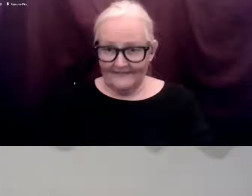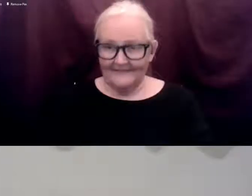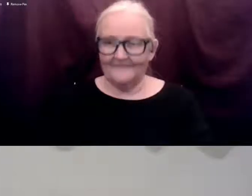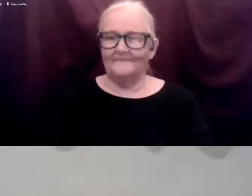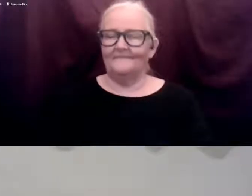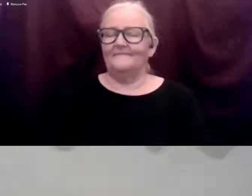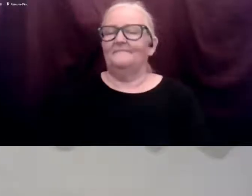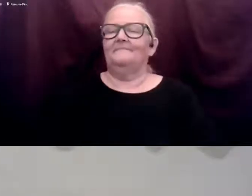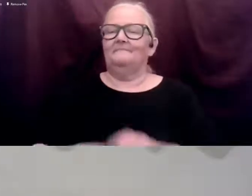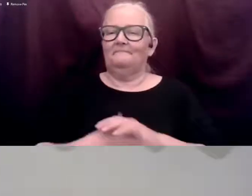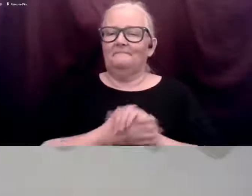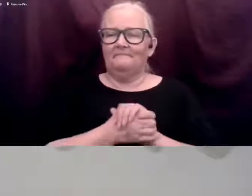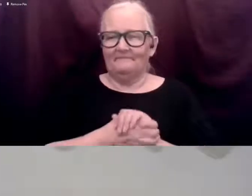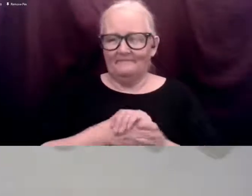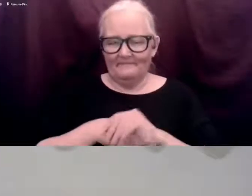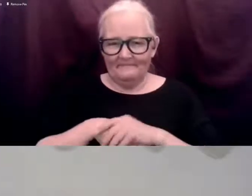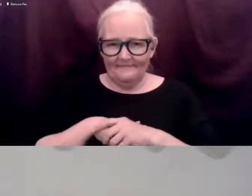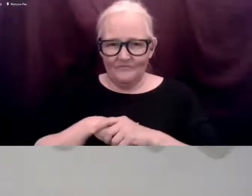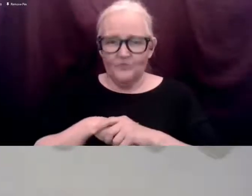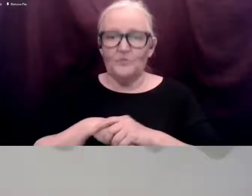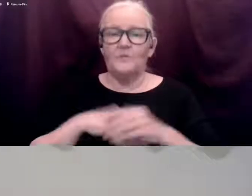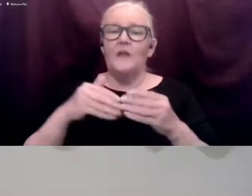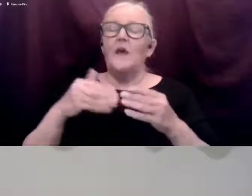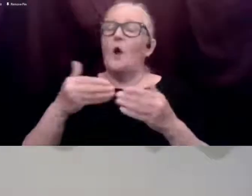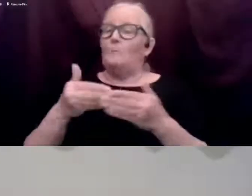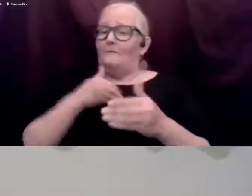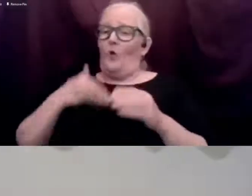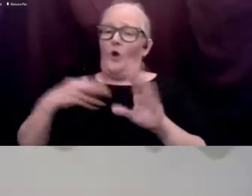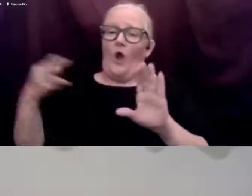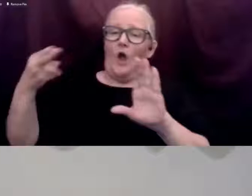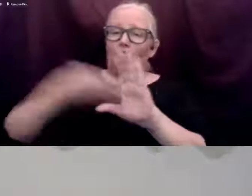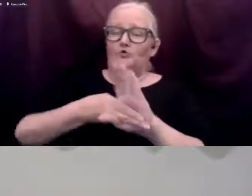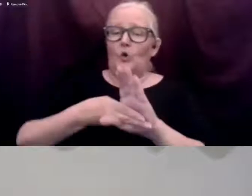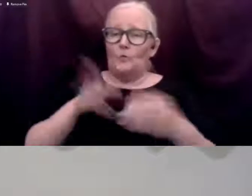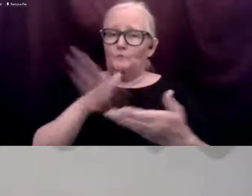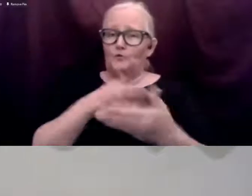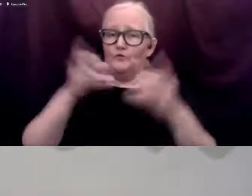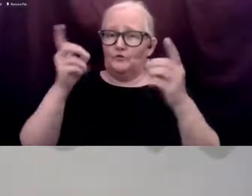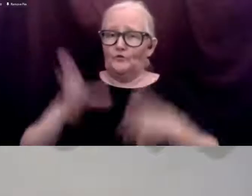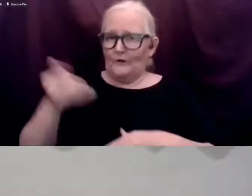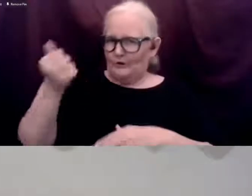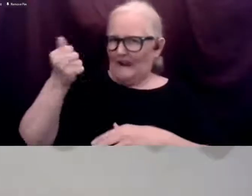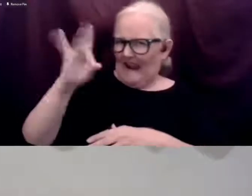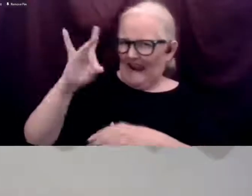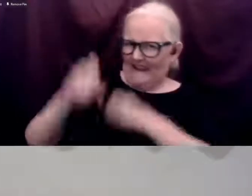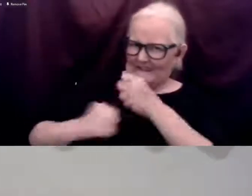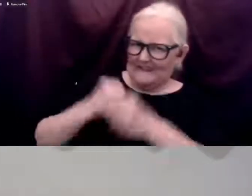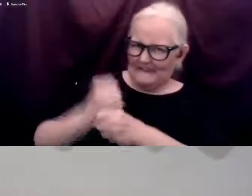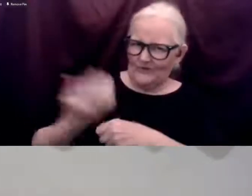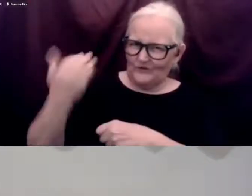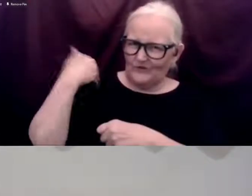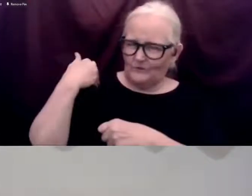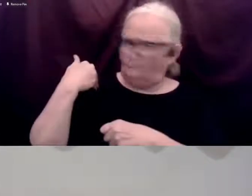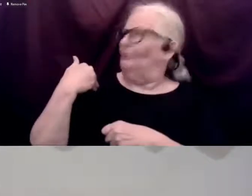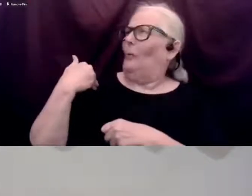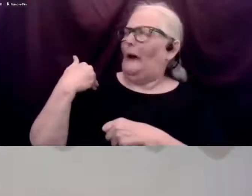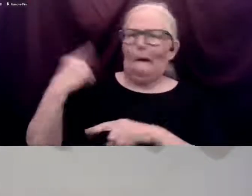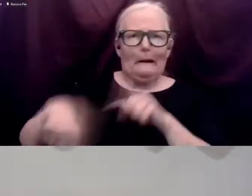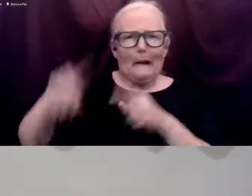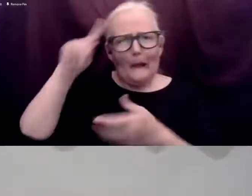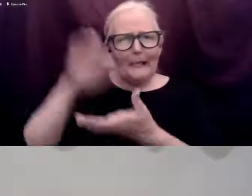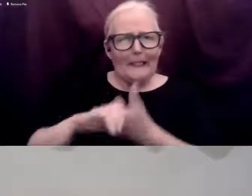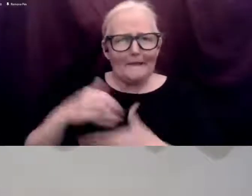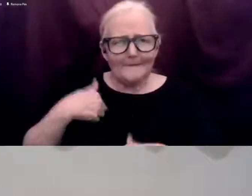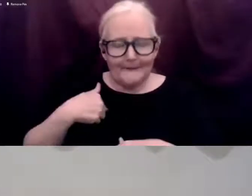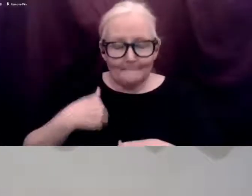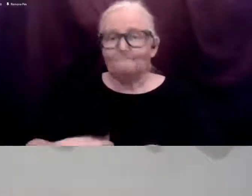Before I started this job as music director 18 years ago, which is also hard to believe, she and I had a lovely conversation over